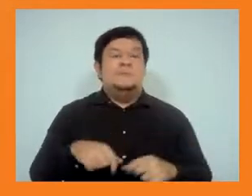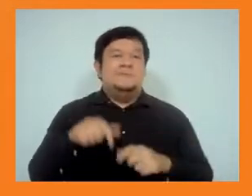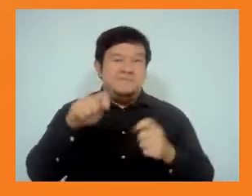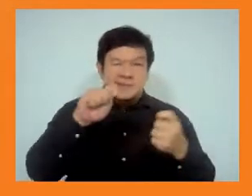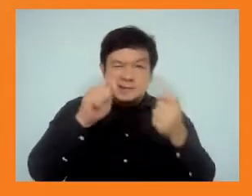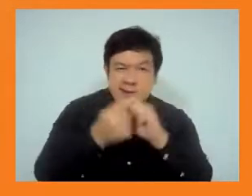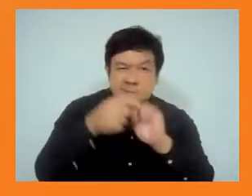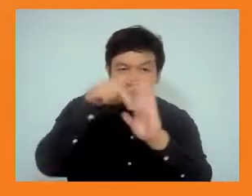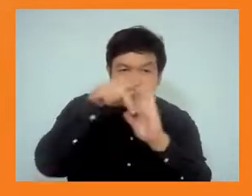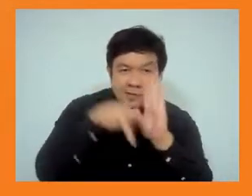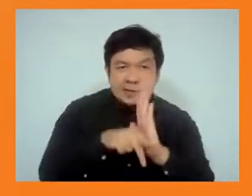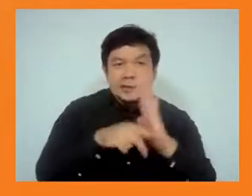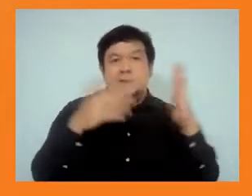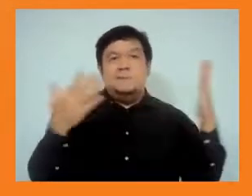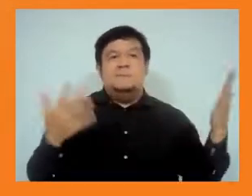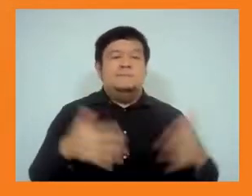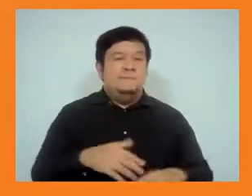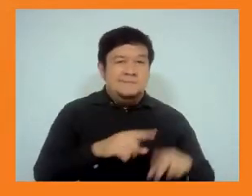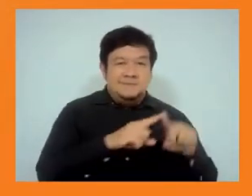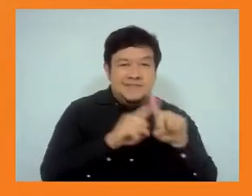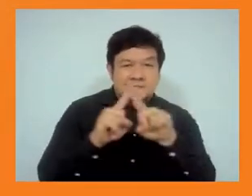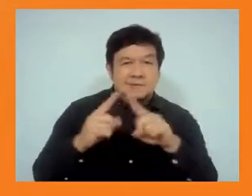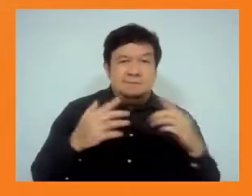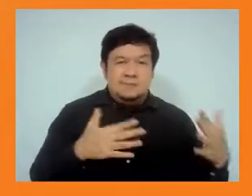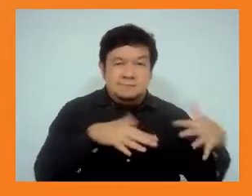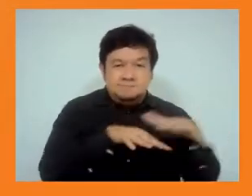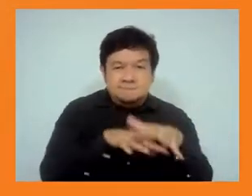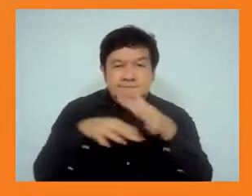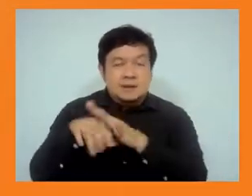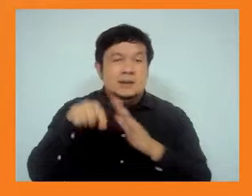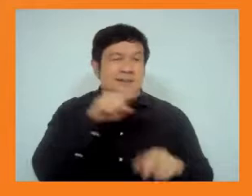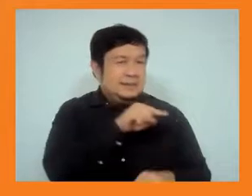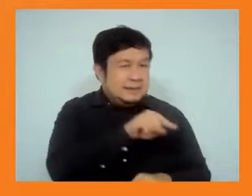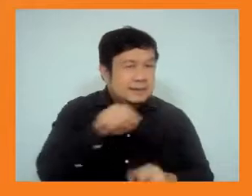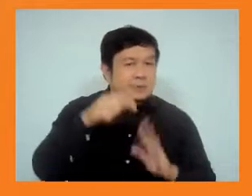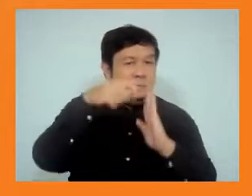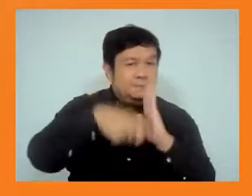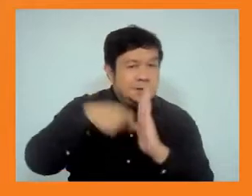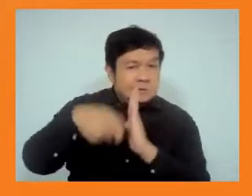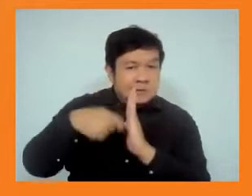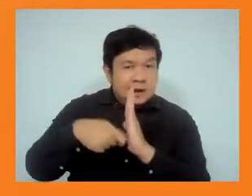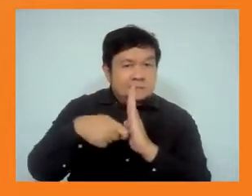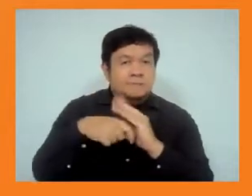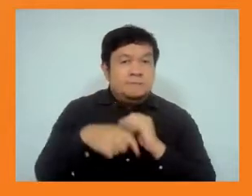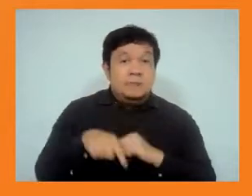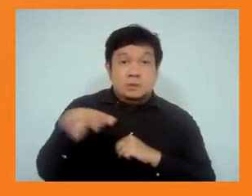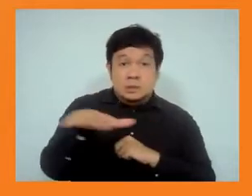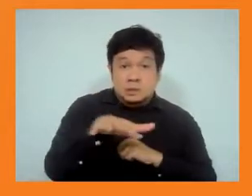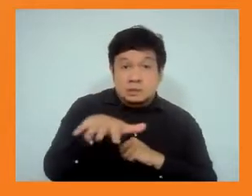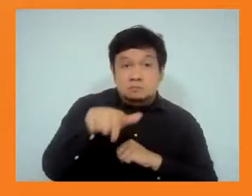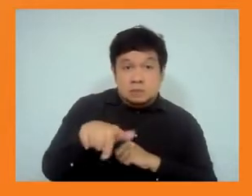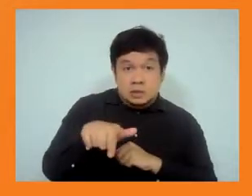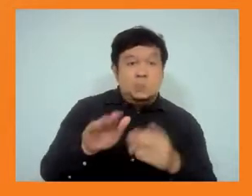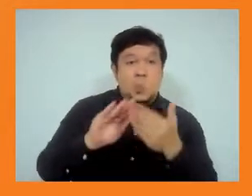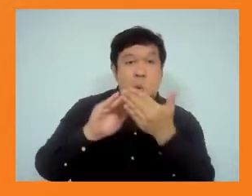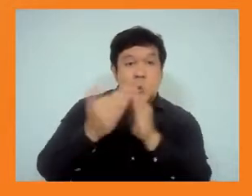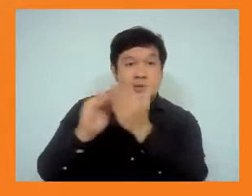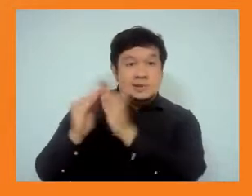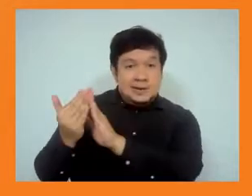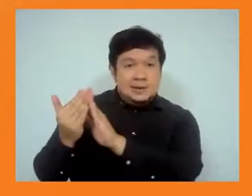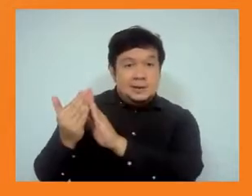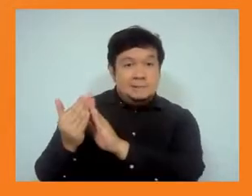would also address some of the critical gaps that we do have in the existing policy framework. You know, it has been more than a decade. So of